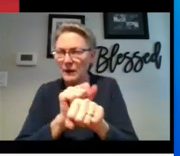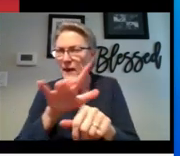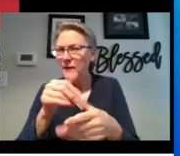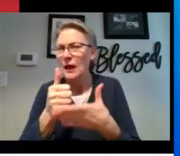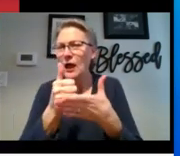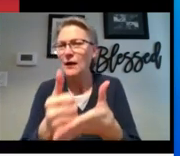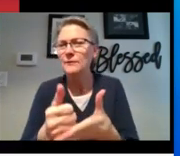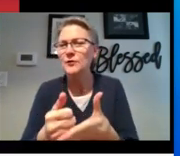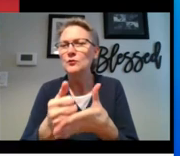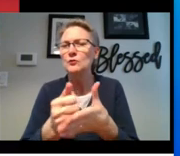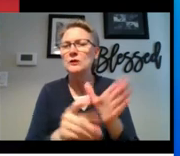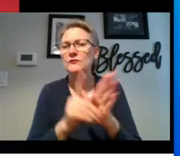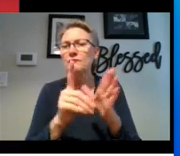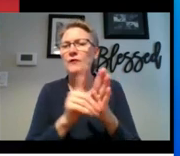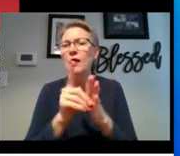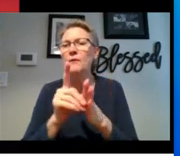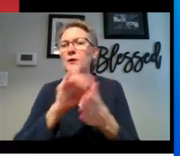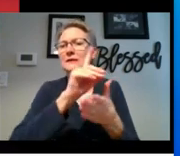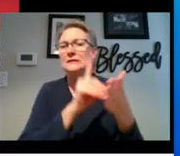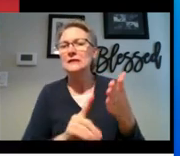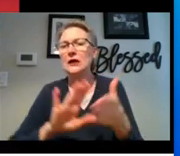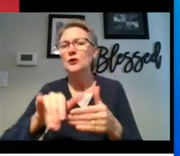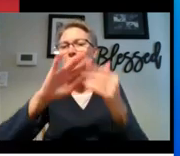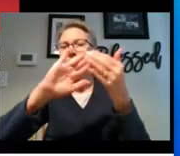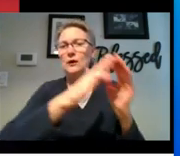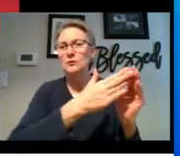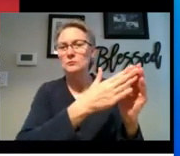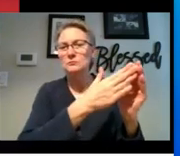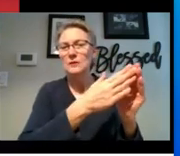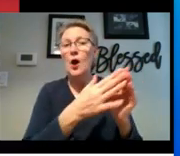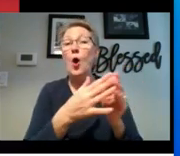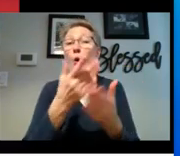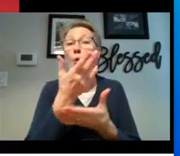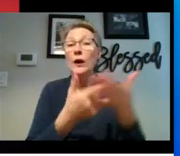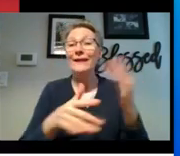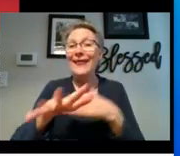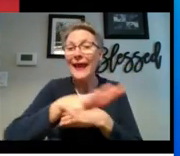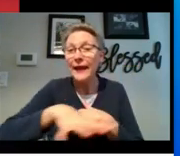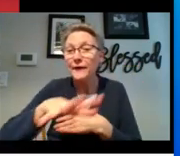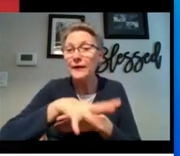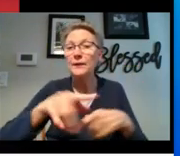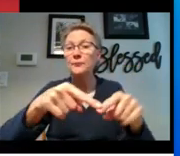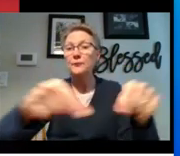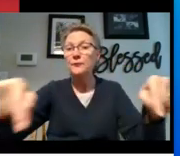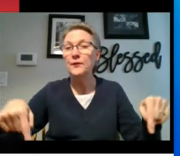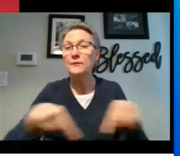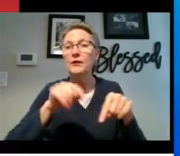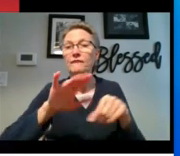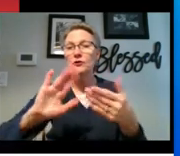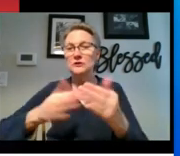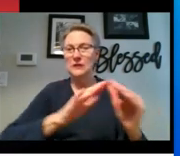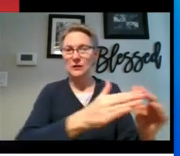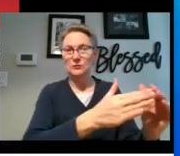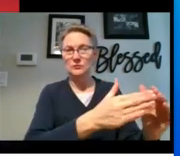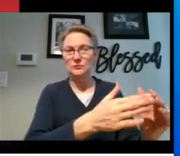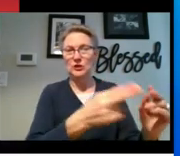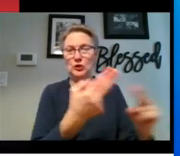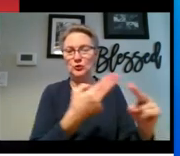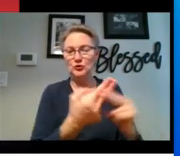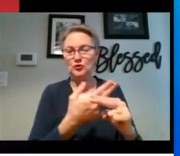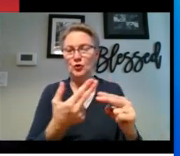you develop your town. So your extension questions is, what is the area and perimeter of your town? You'll be using your city limits in order to figure that